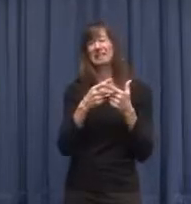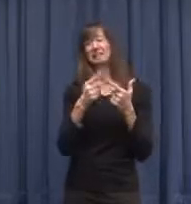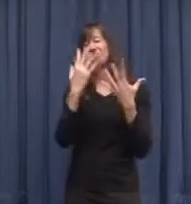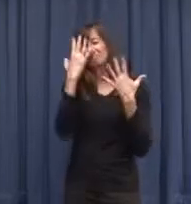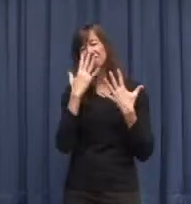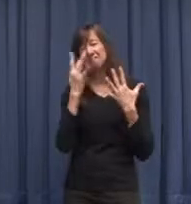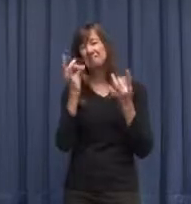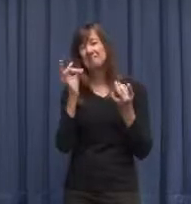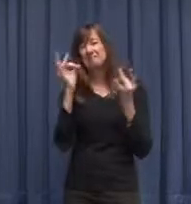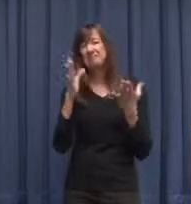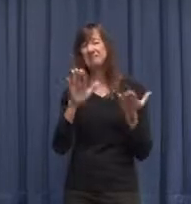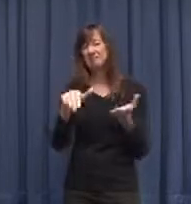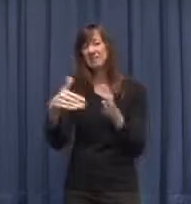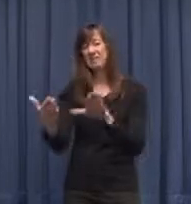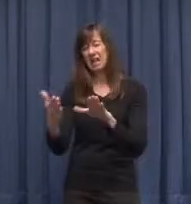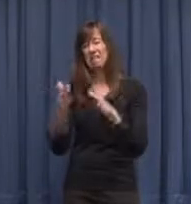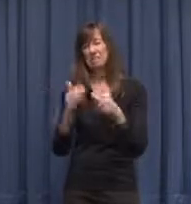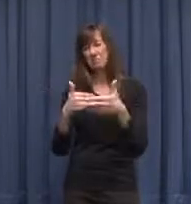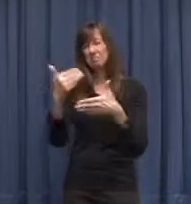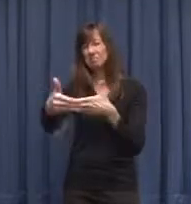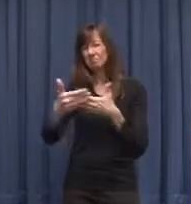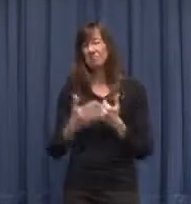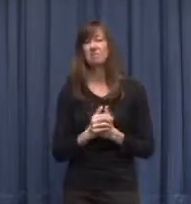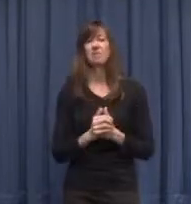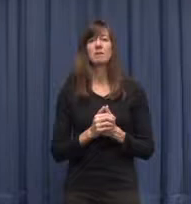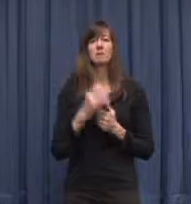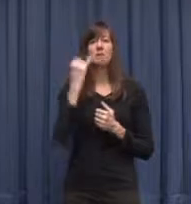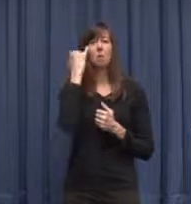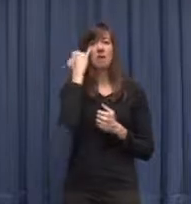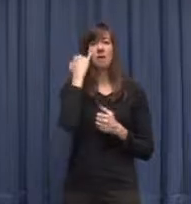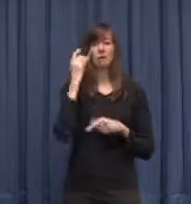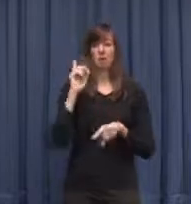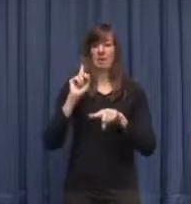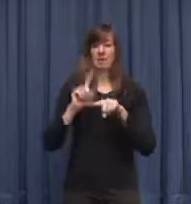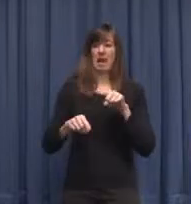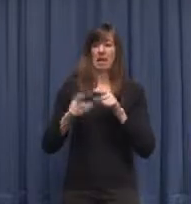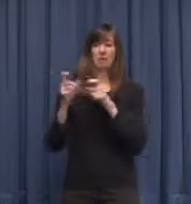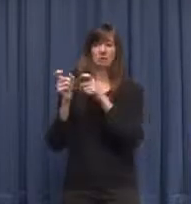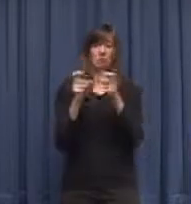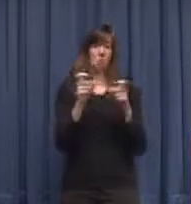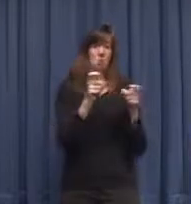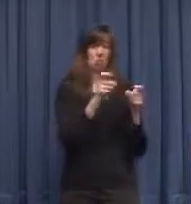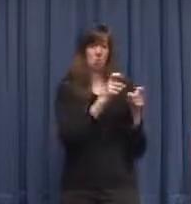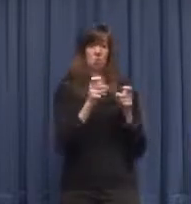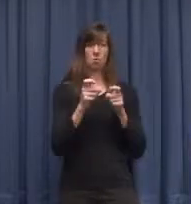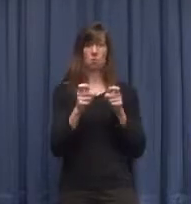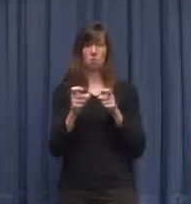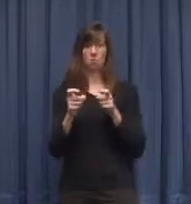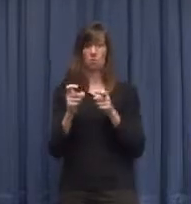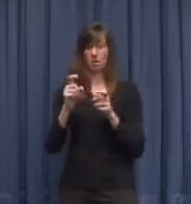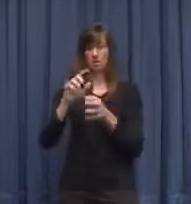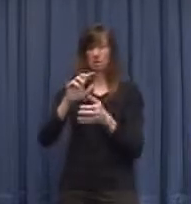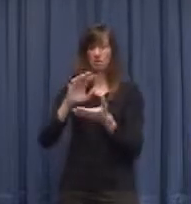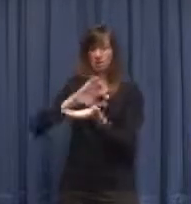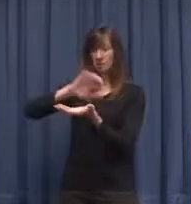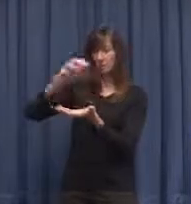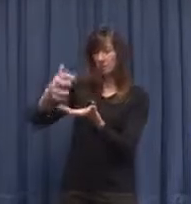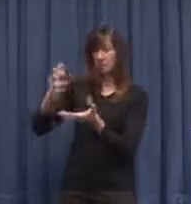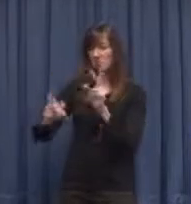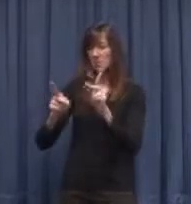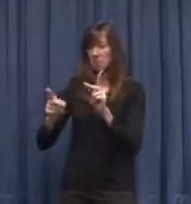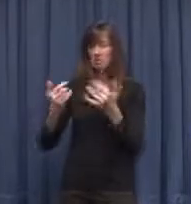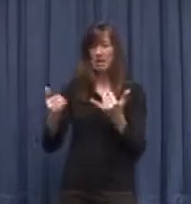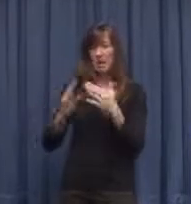that first number of total cases across the county under control, we unfortunately know what the consequences are.